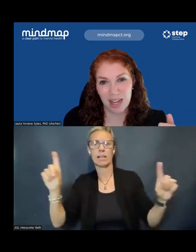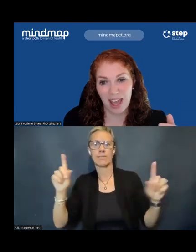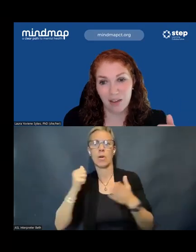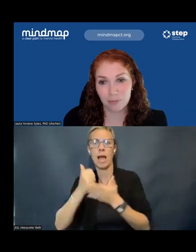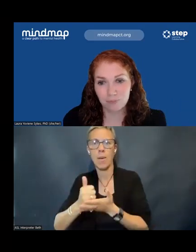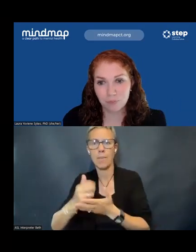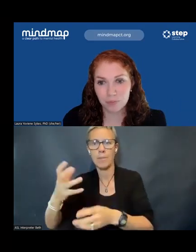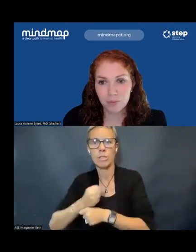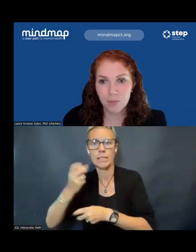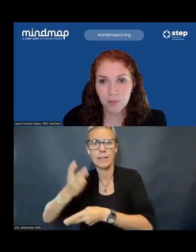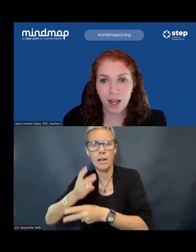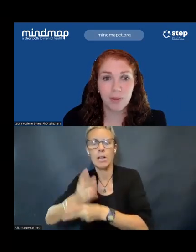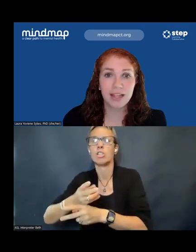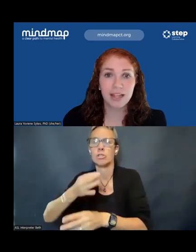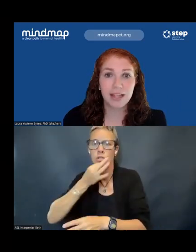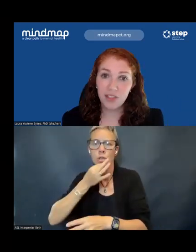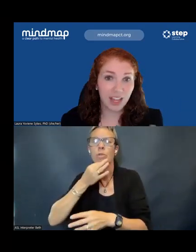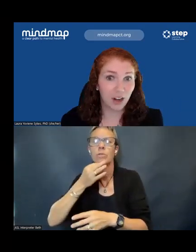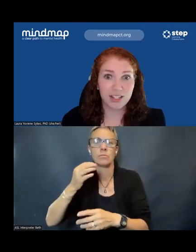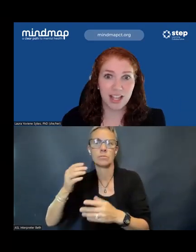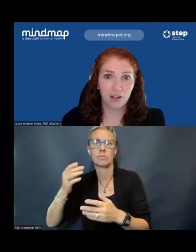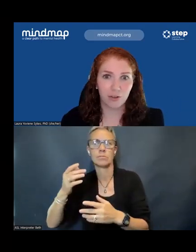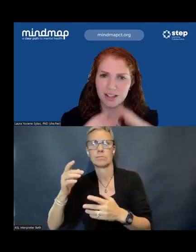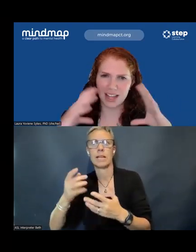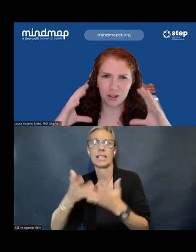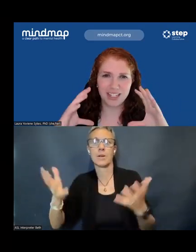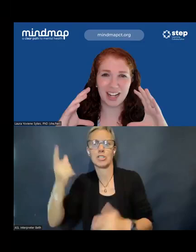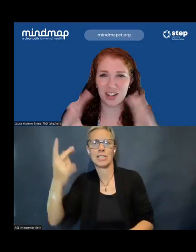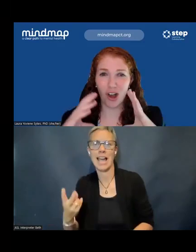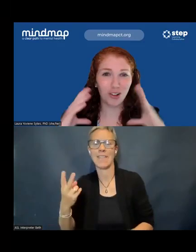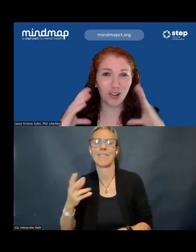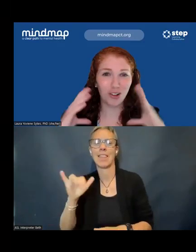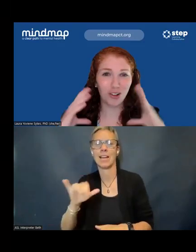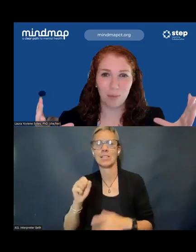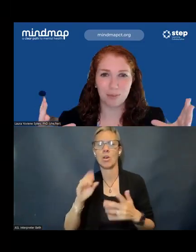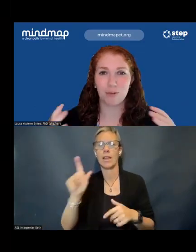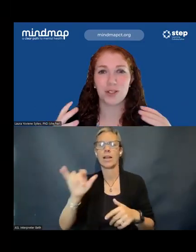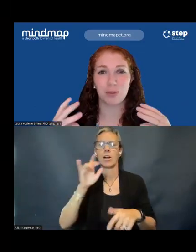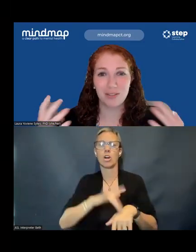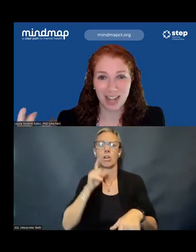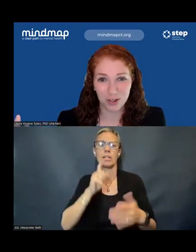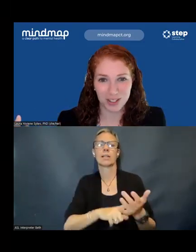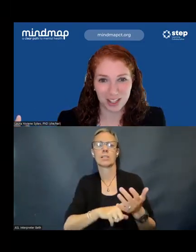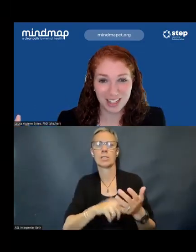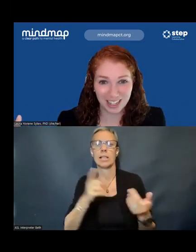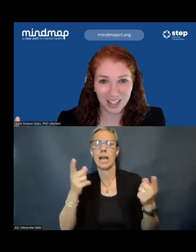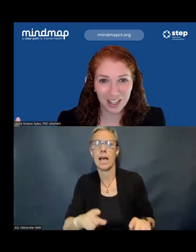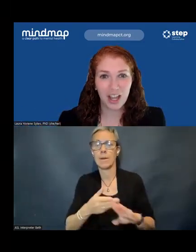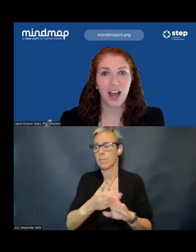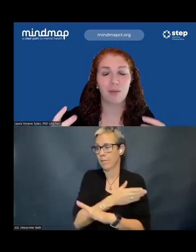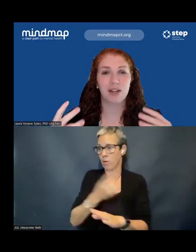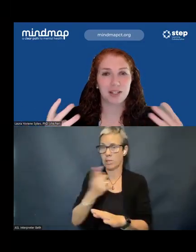time in half. And then the care itself, right? Because that early detection, all of that's happening before someone even enters the